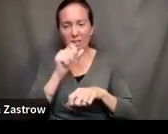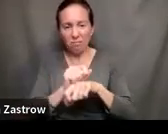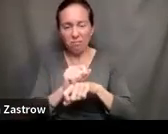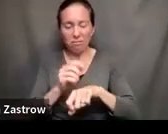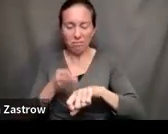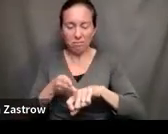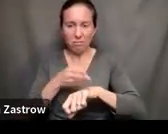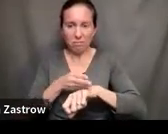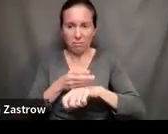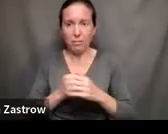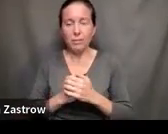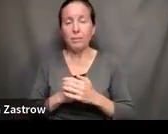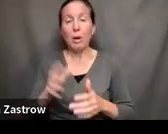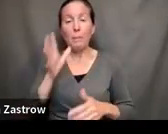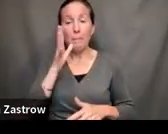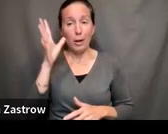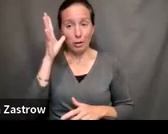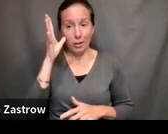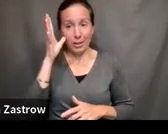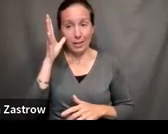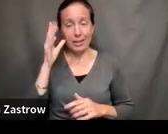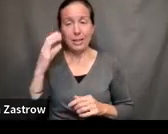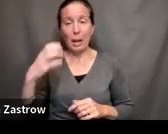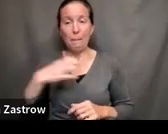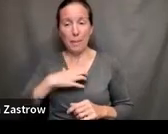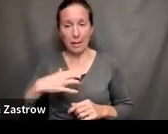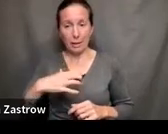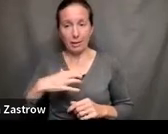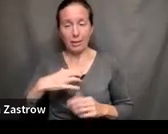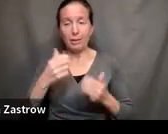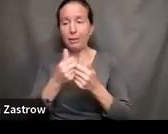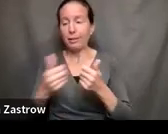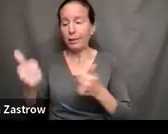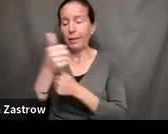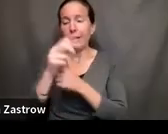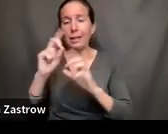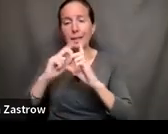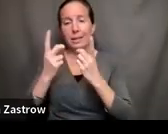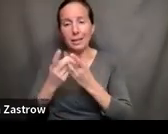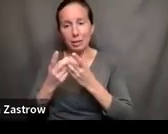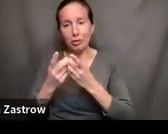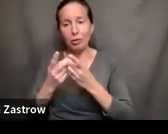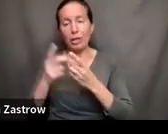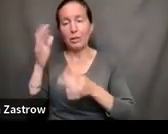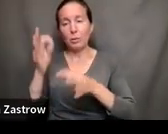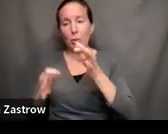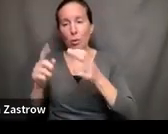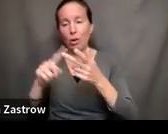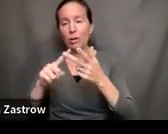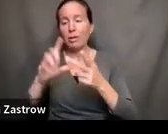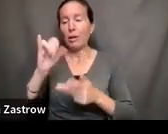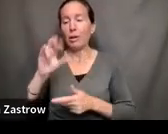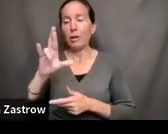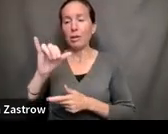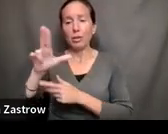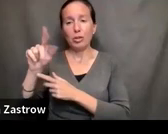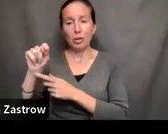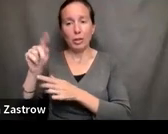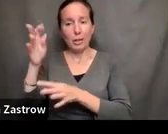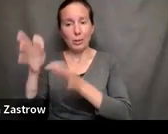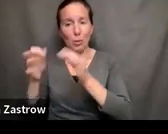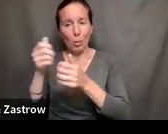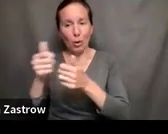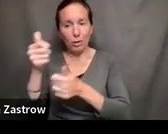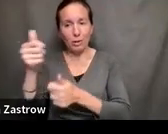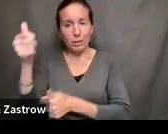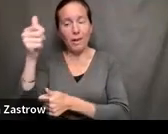the parents appealed to the district court, to the circuit court. They all agreed with